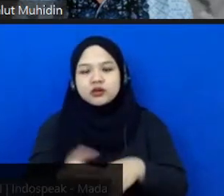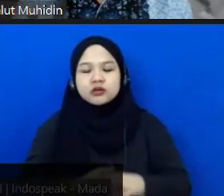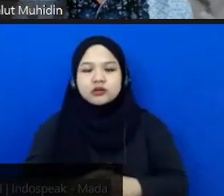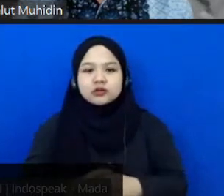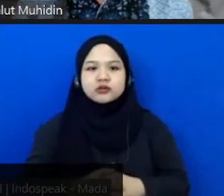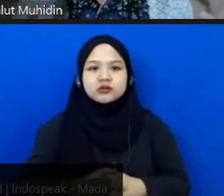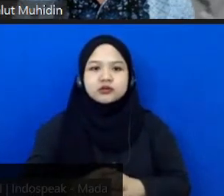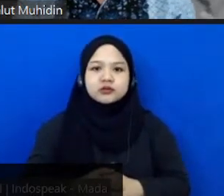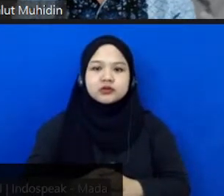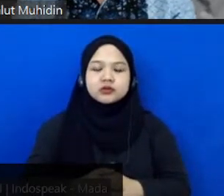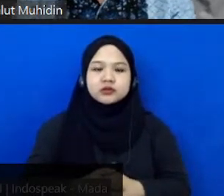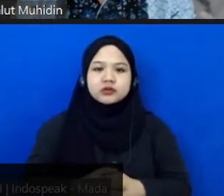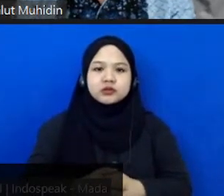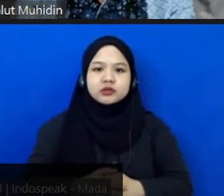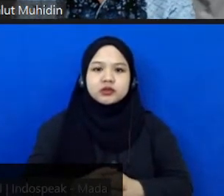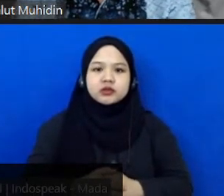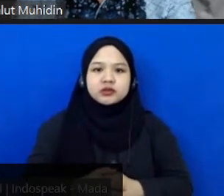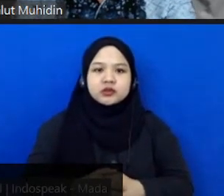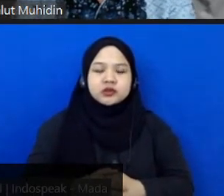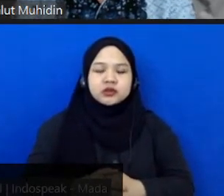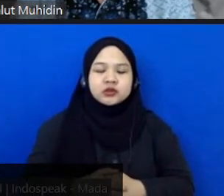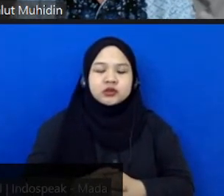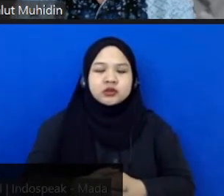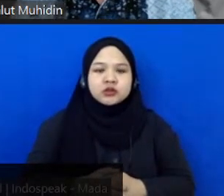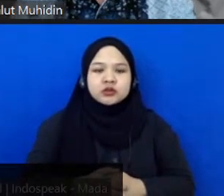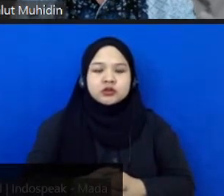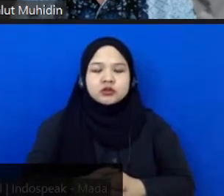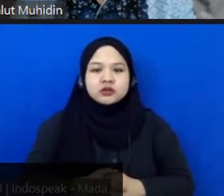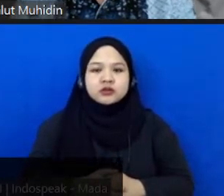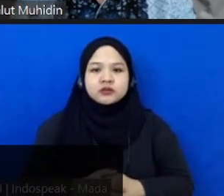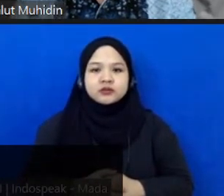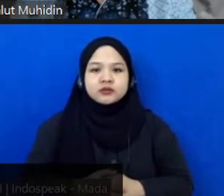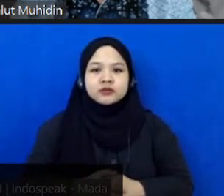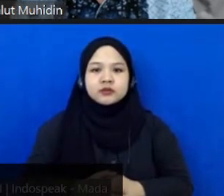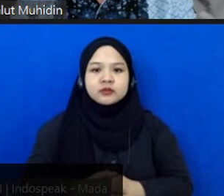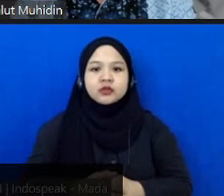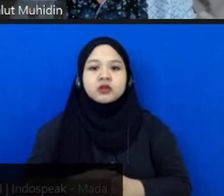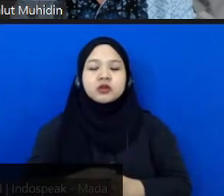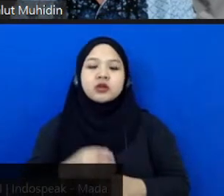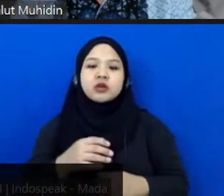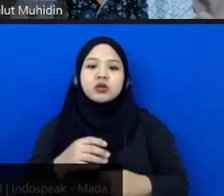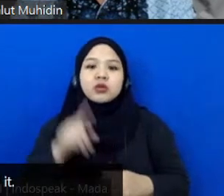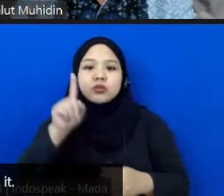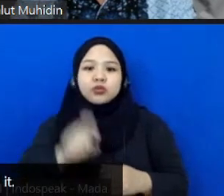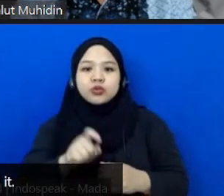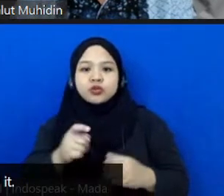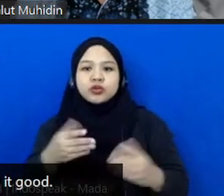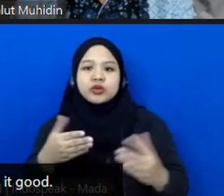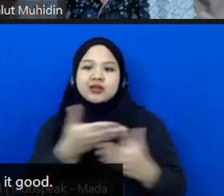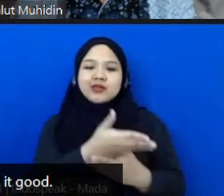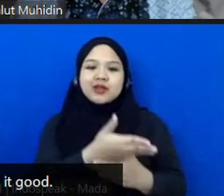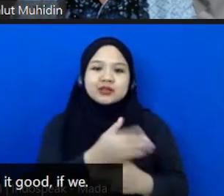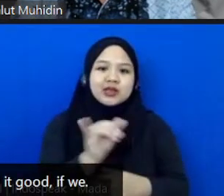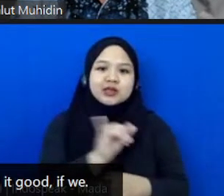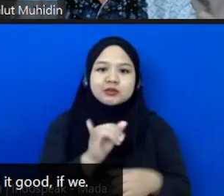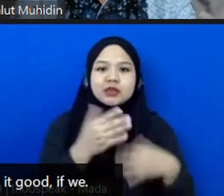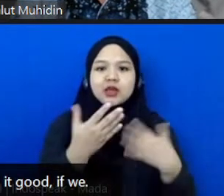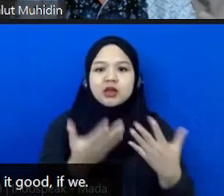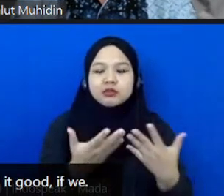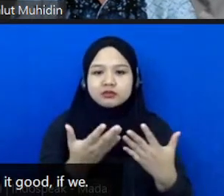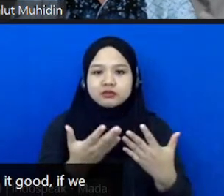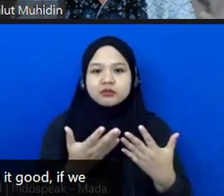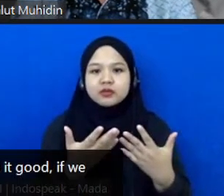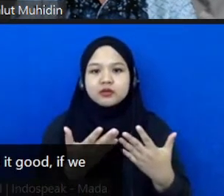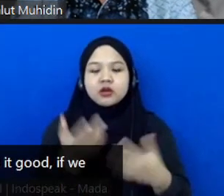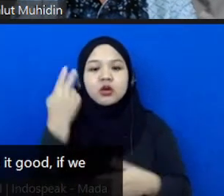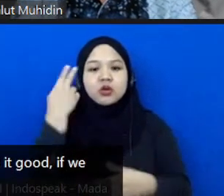if is it the appropriate intervention, is it good if we